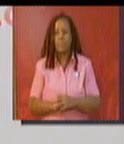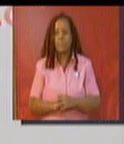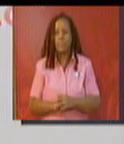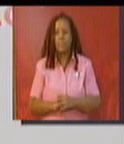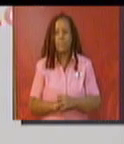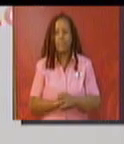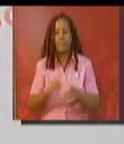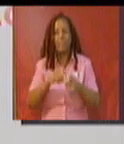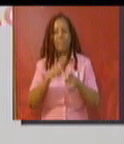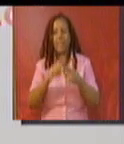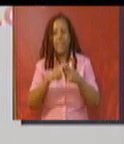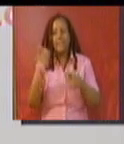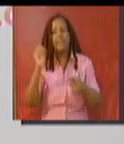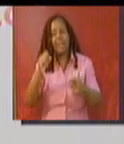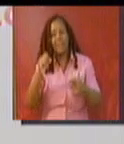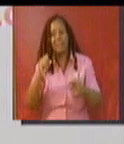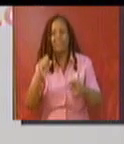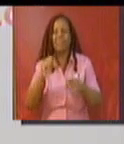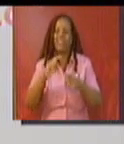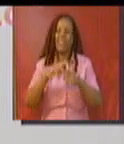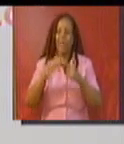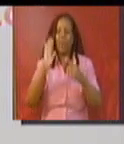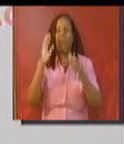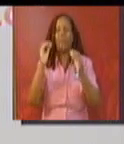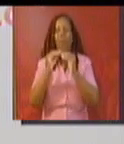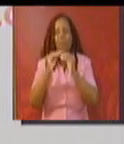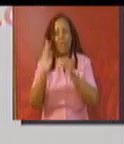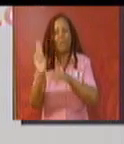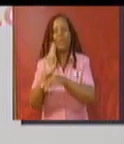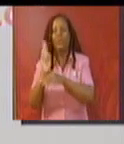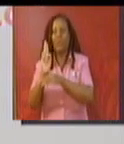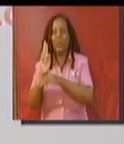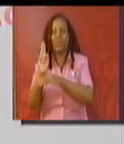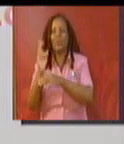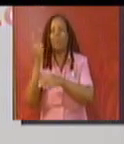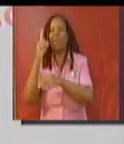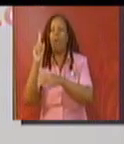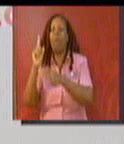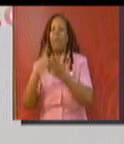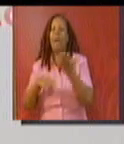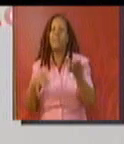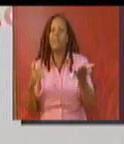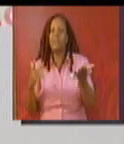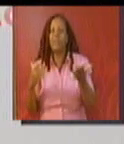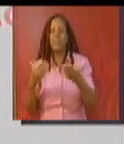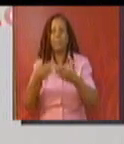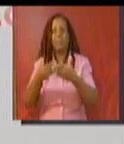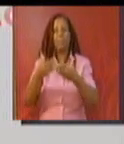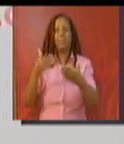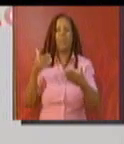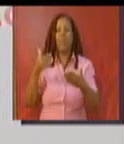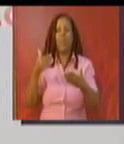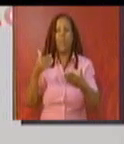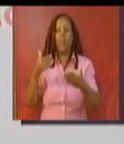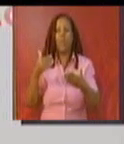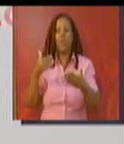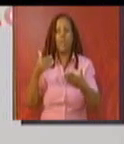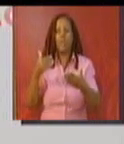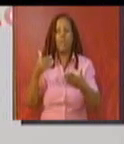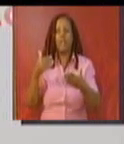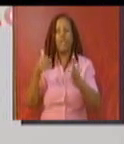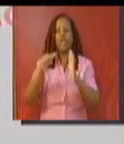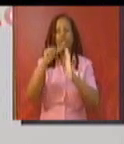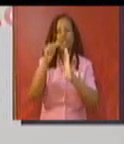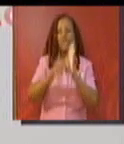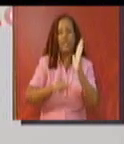example, pre-surgical cases, that means cases without any symptoms. If you're going for dialysis, for example, we can